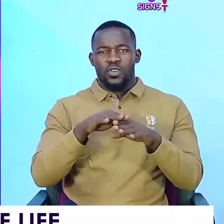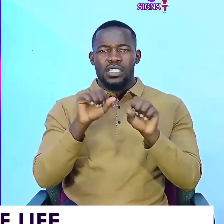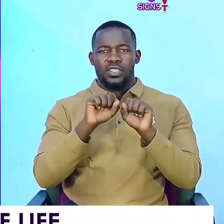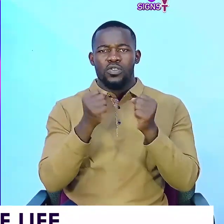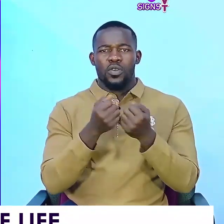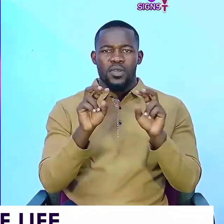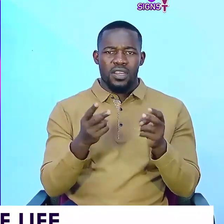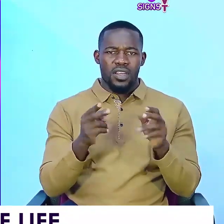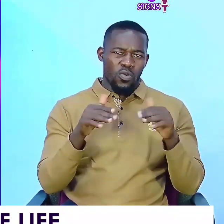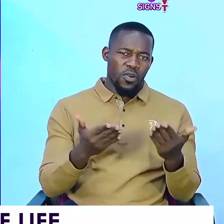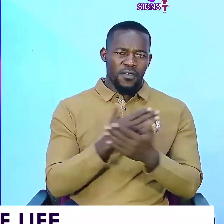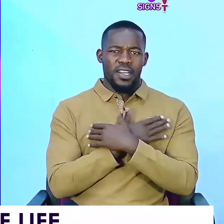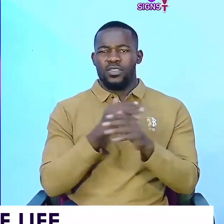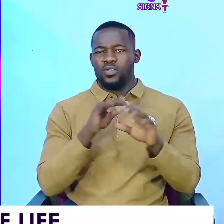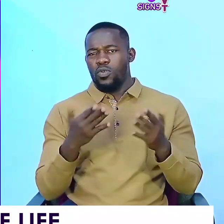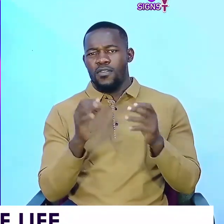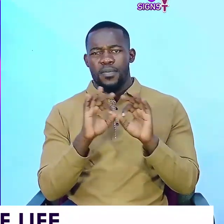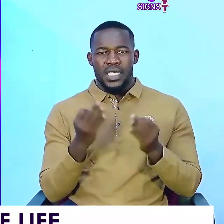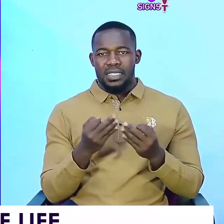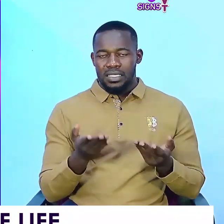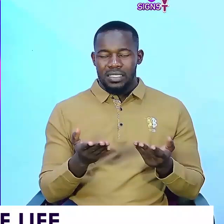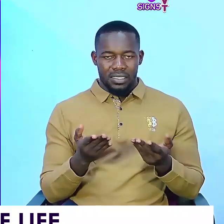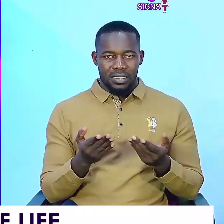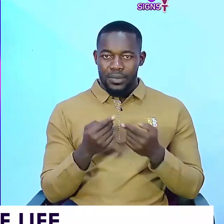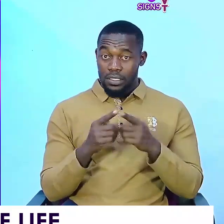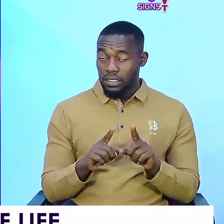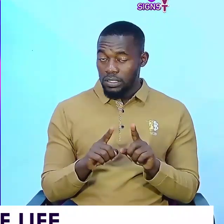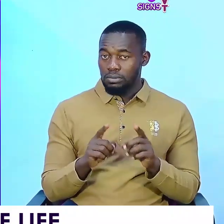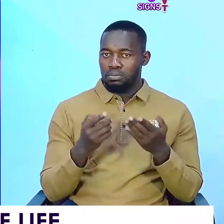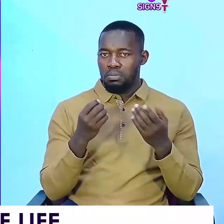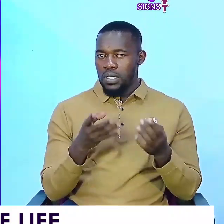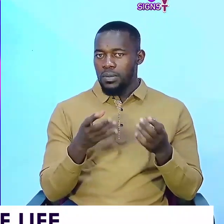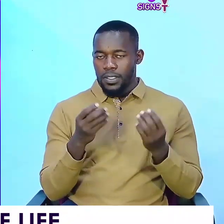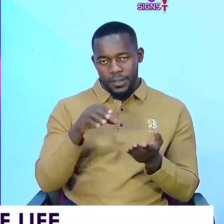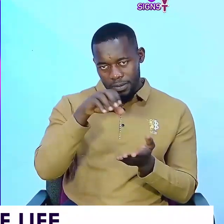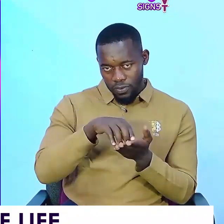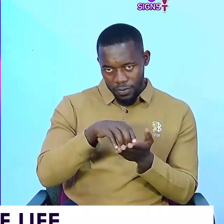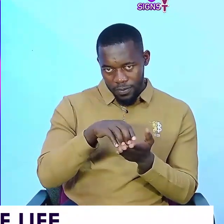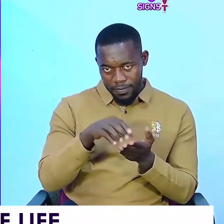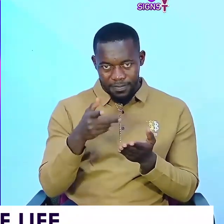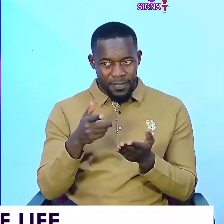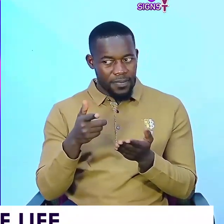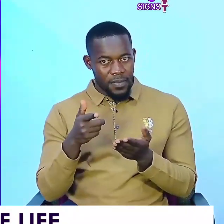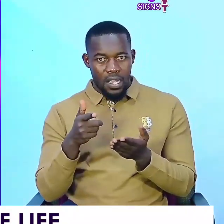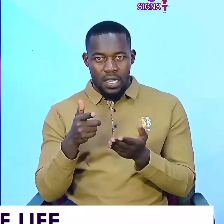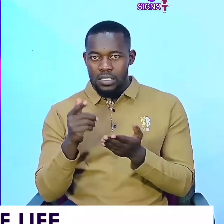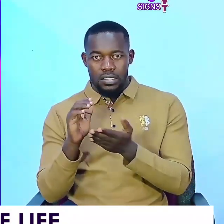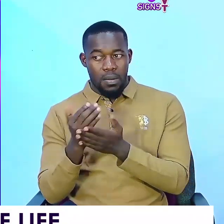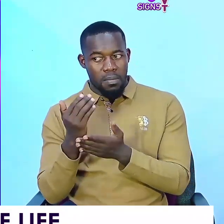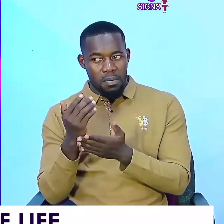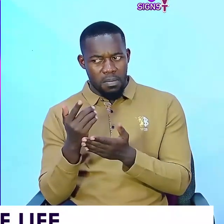friends, to family. But then you'll always find, maybe in one instance or another, there's this mature partner among them